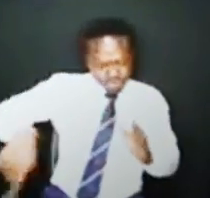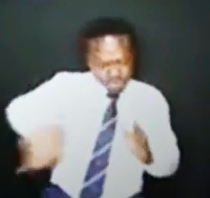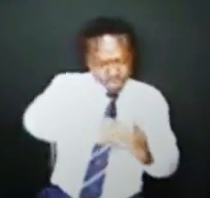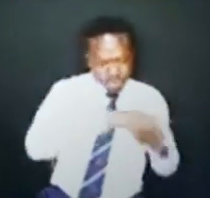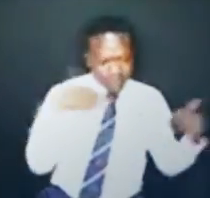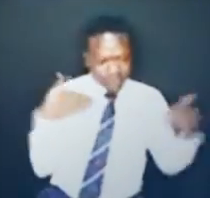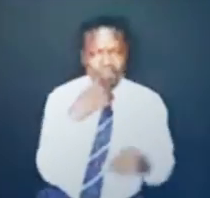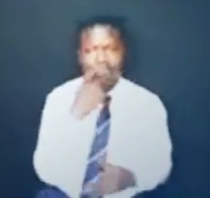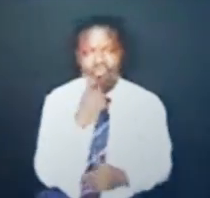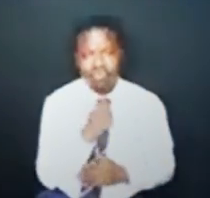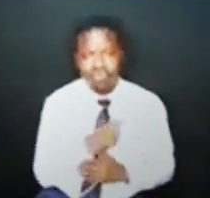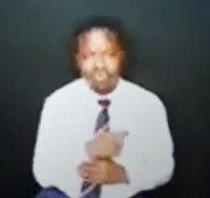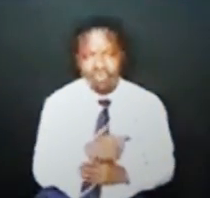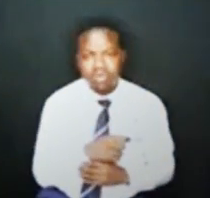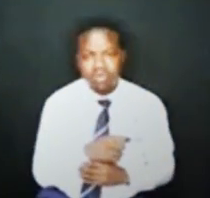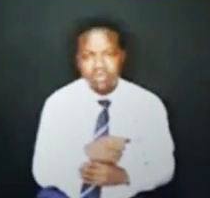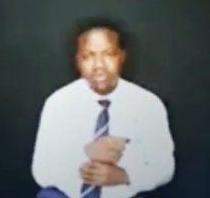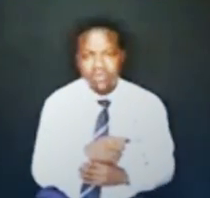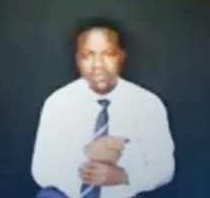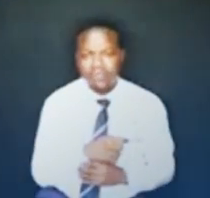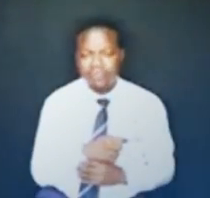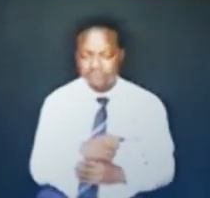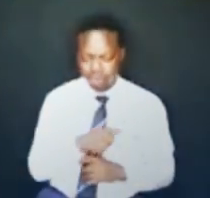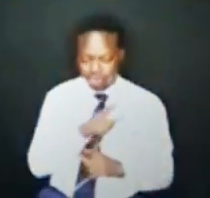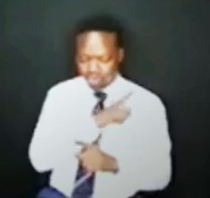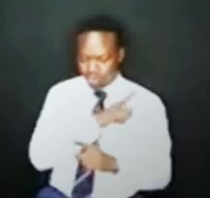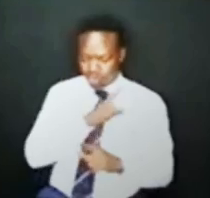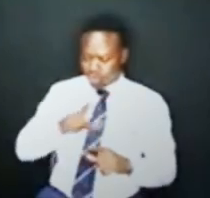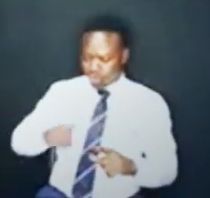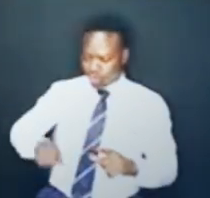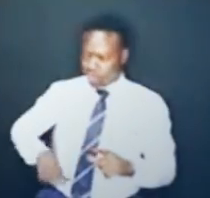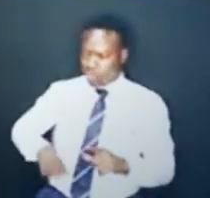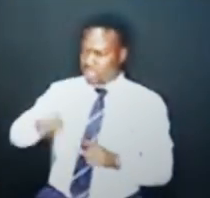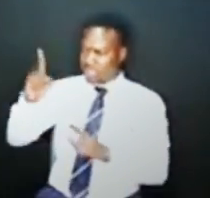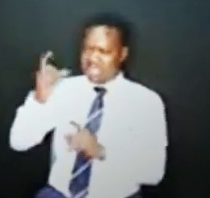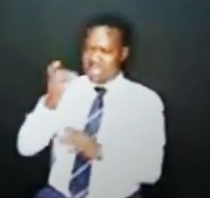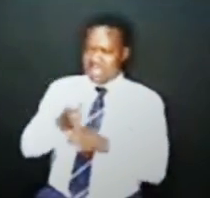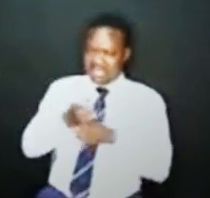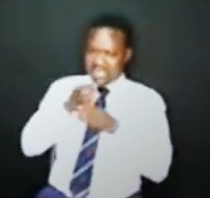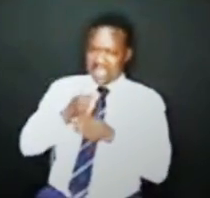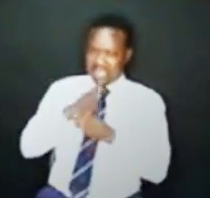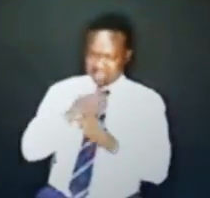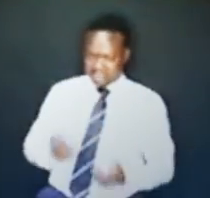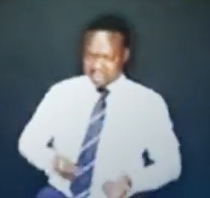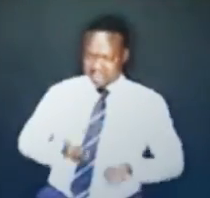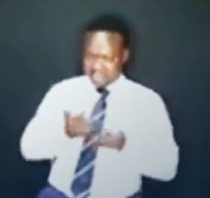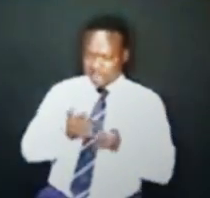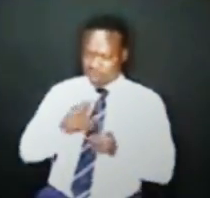The Lord is the stronghold of my life. Of whom shall I be afraid?